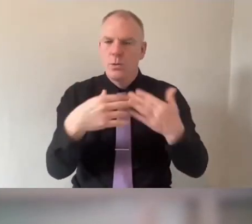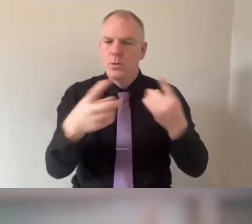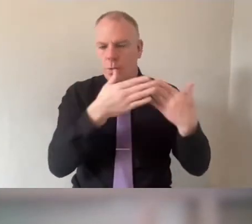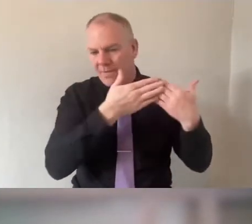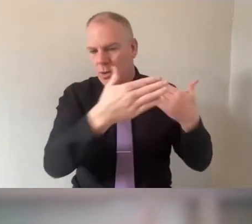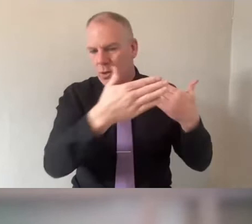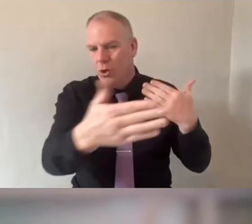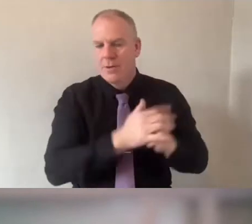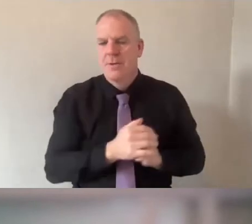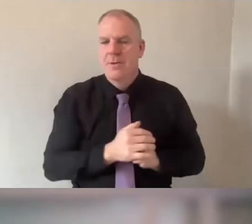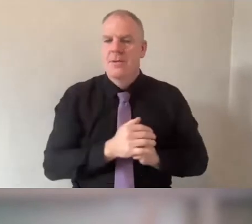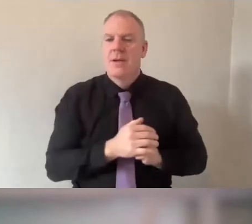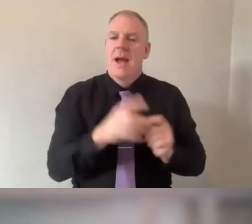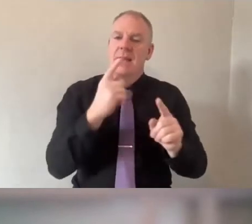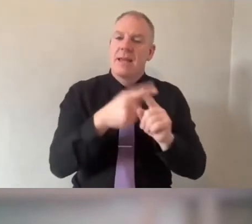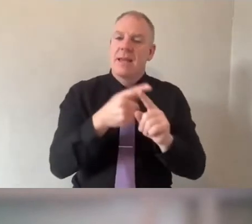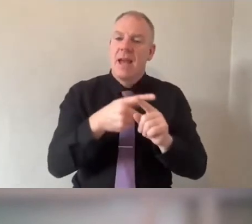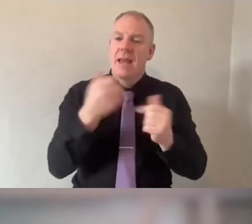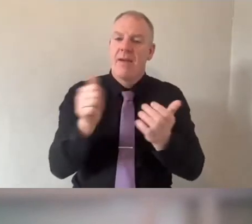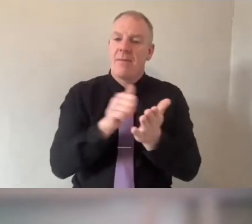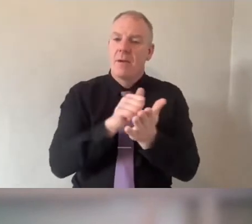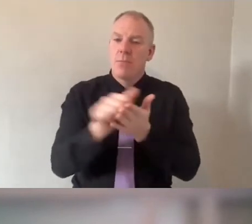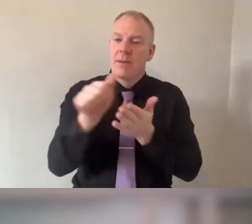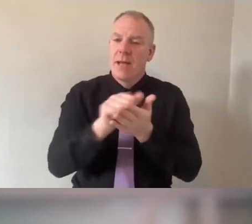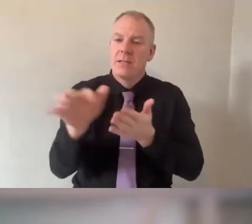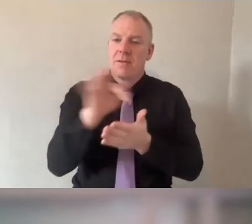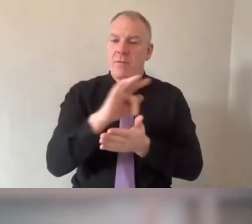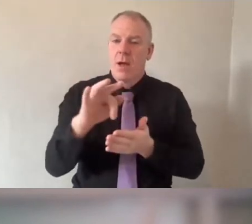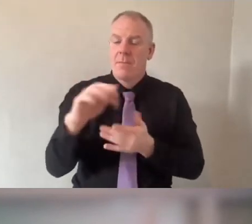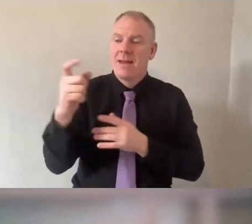And again, I referred to a publication by one of my ex-board